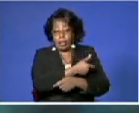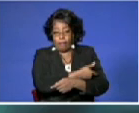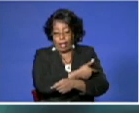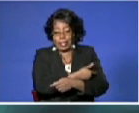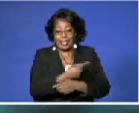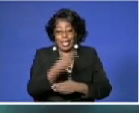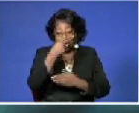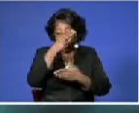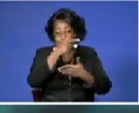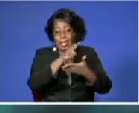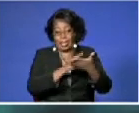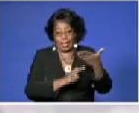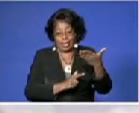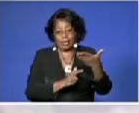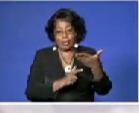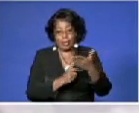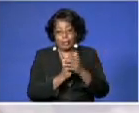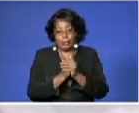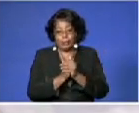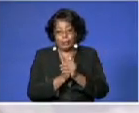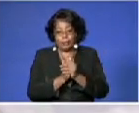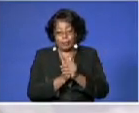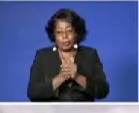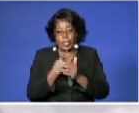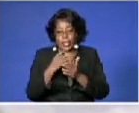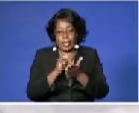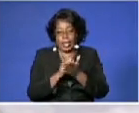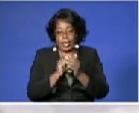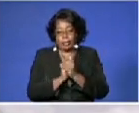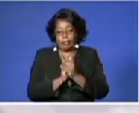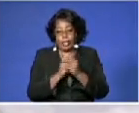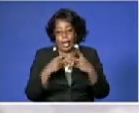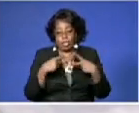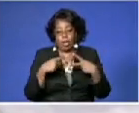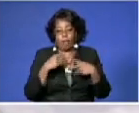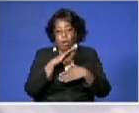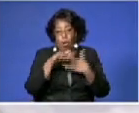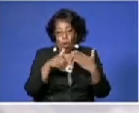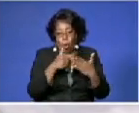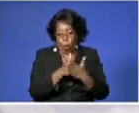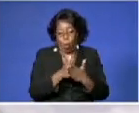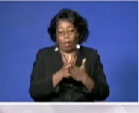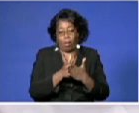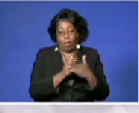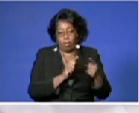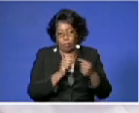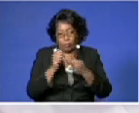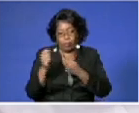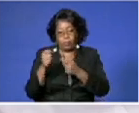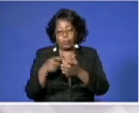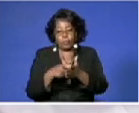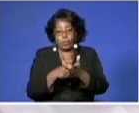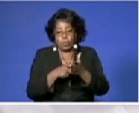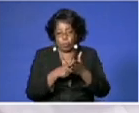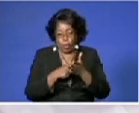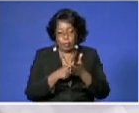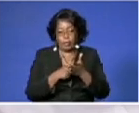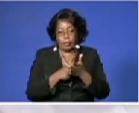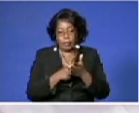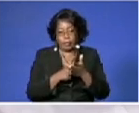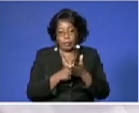high on the list of safety criteria. That it must meet all the transportation requirements of